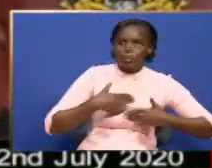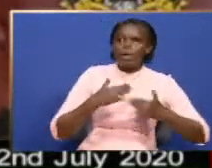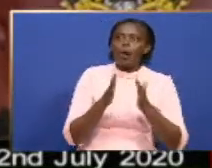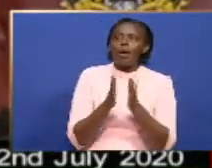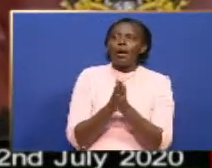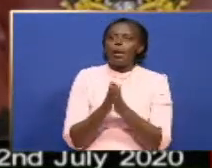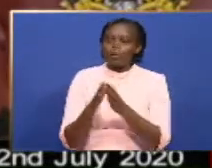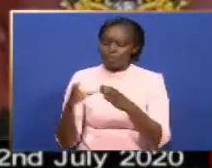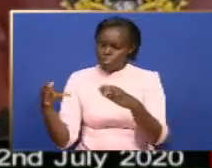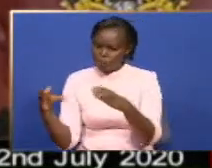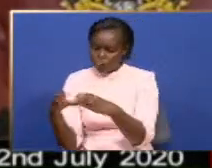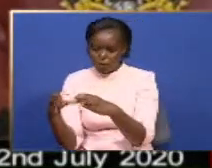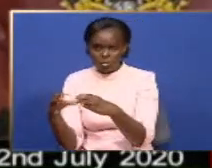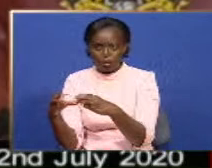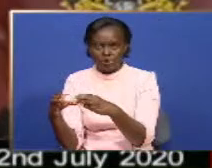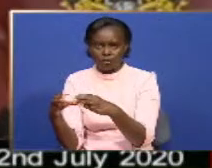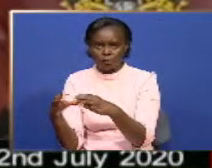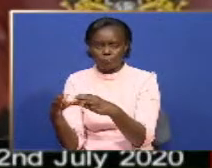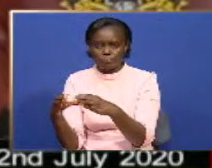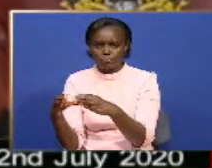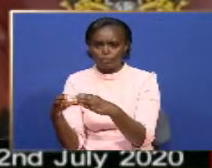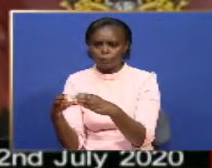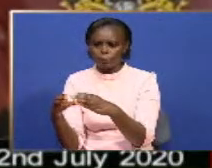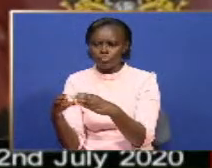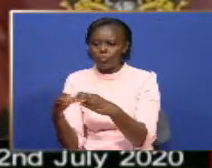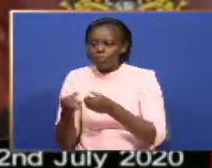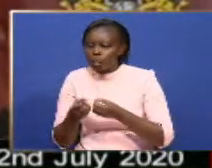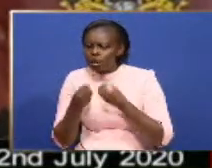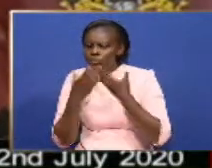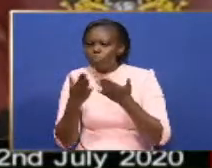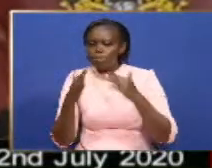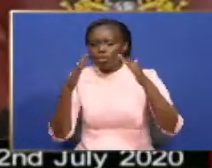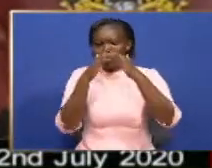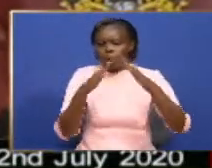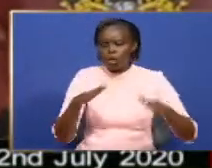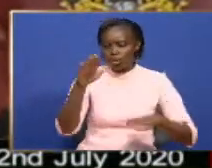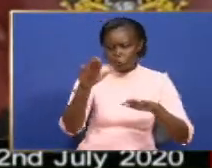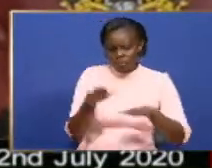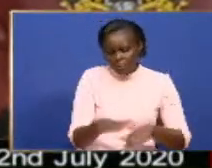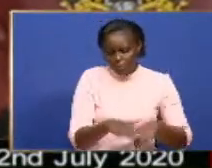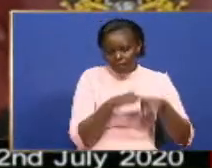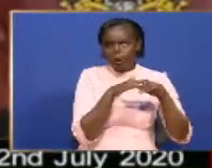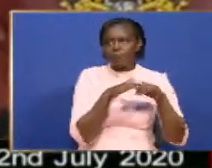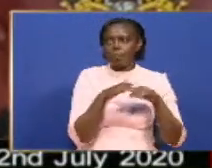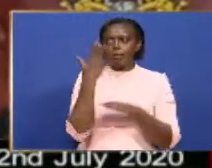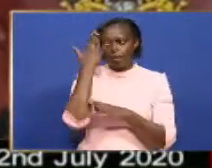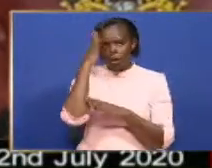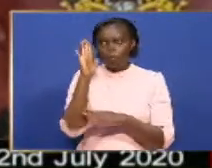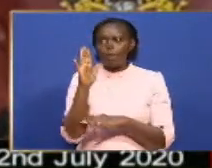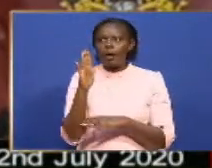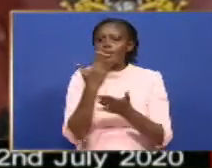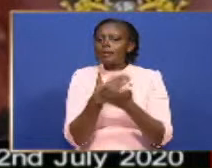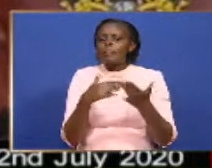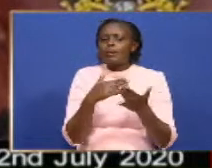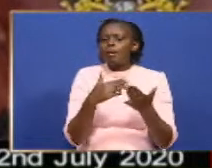and the communities, Madam Speaker. For the information of this House, it's important to note that in some of the instances,